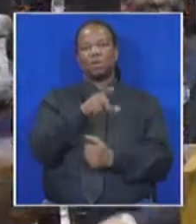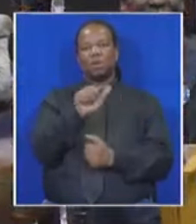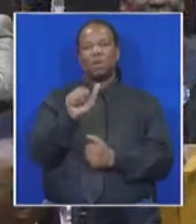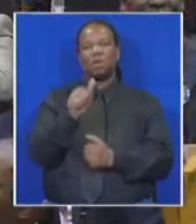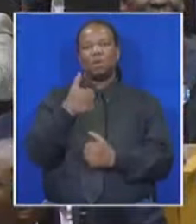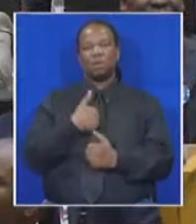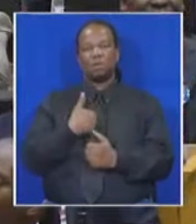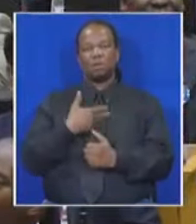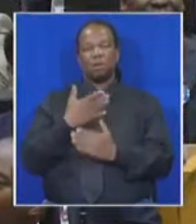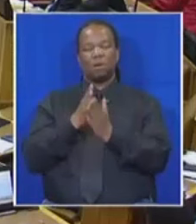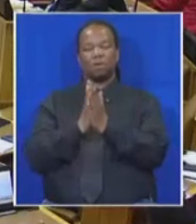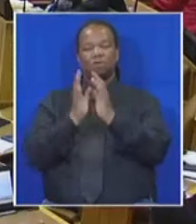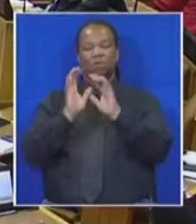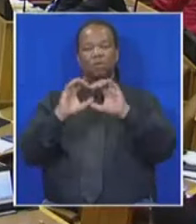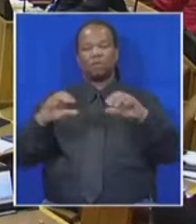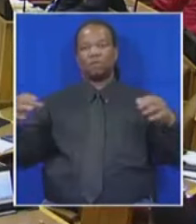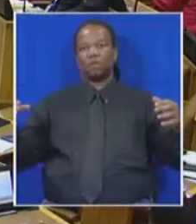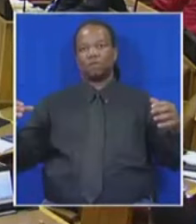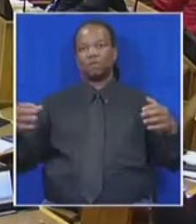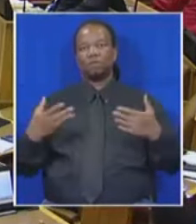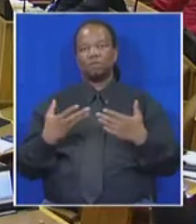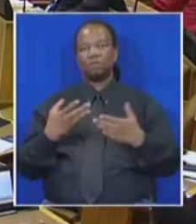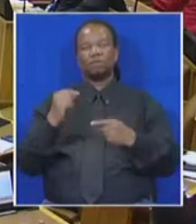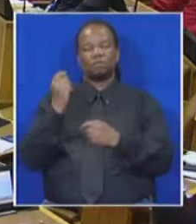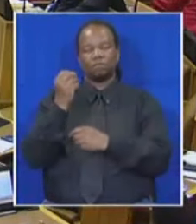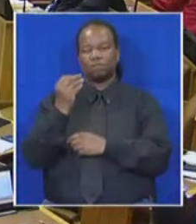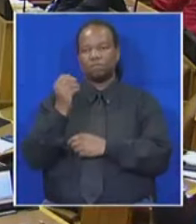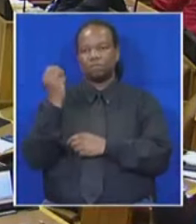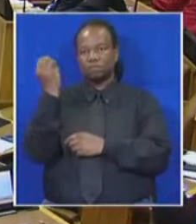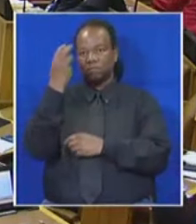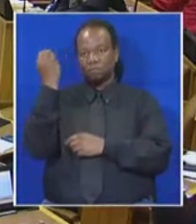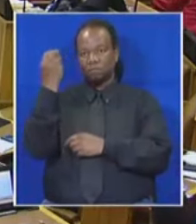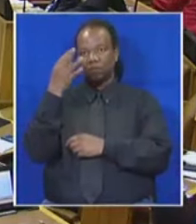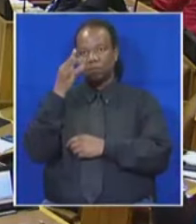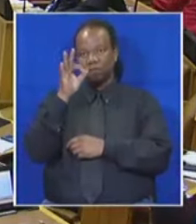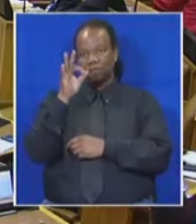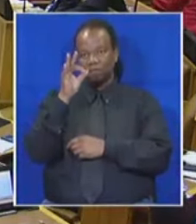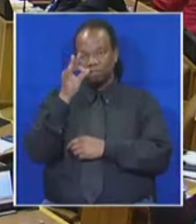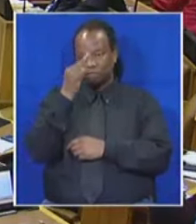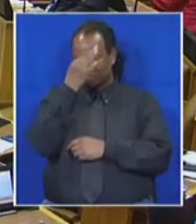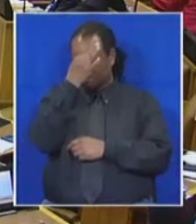you. The bells will be rung for 5 minutes now that